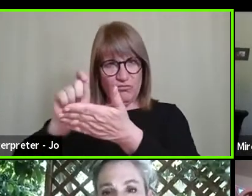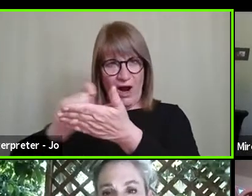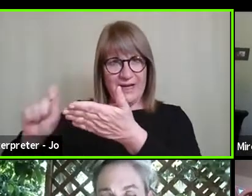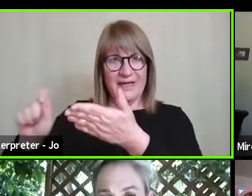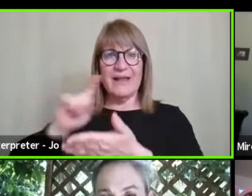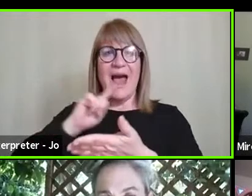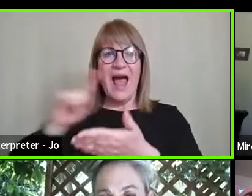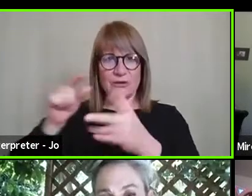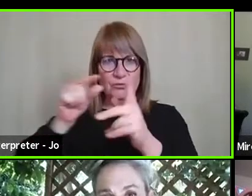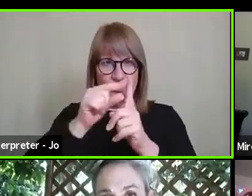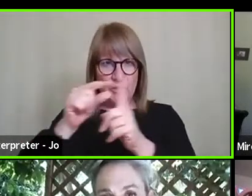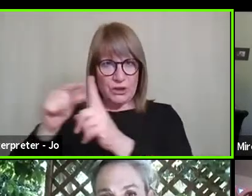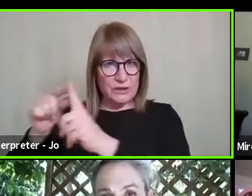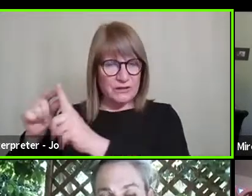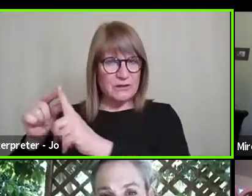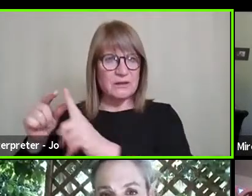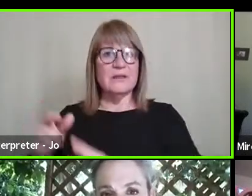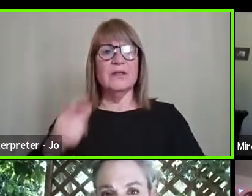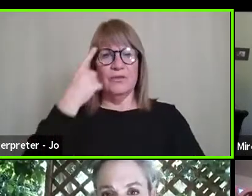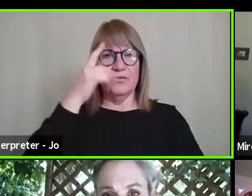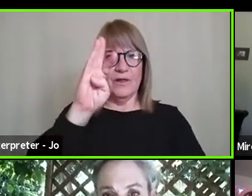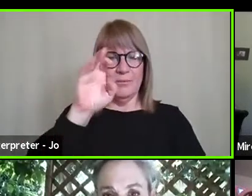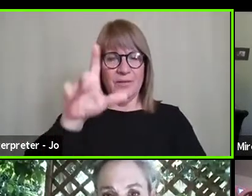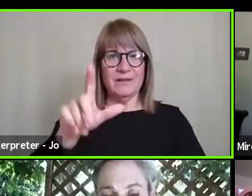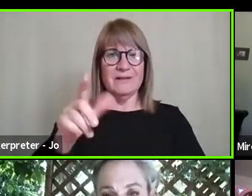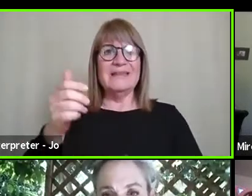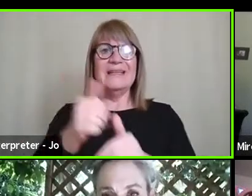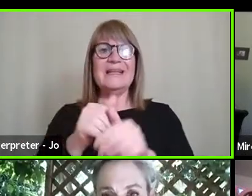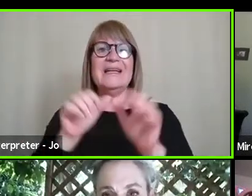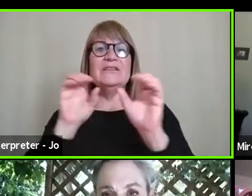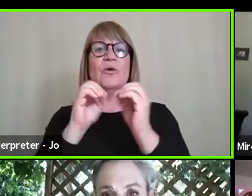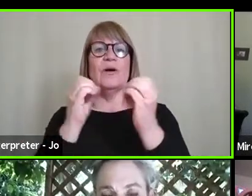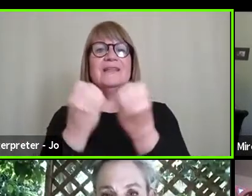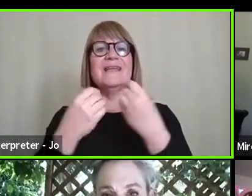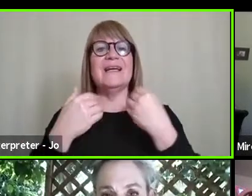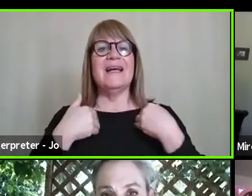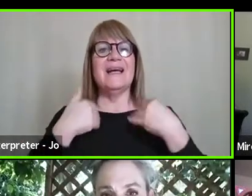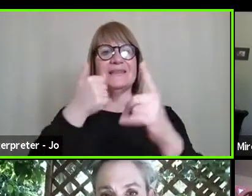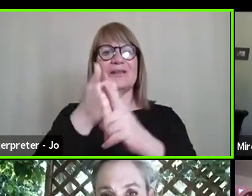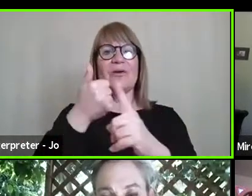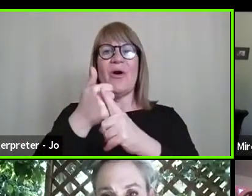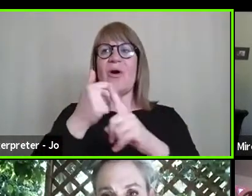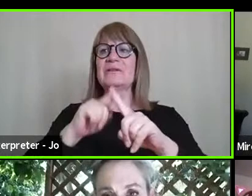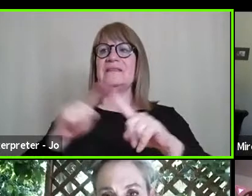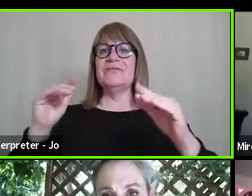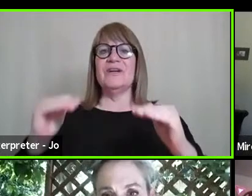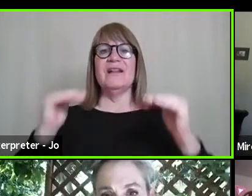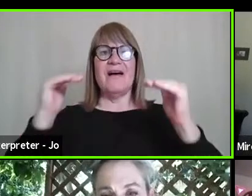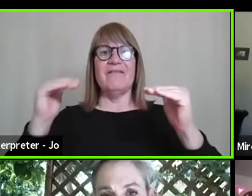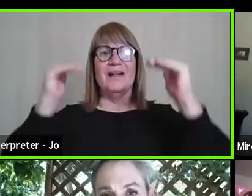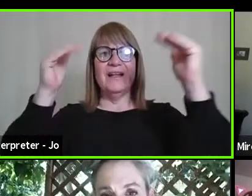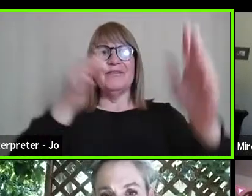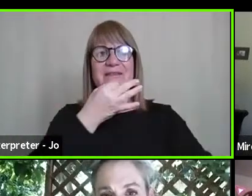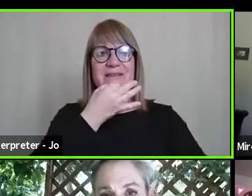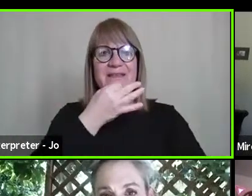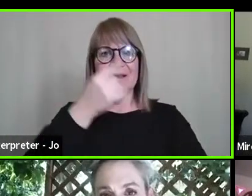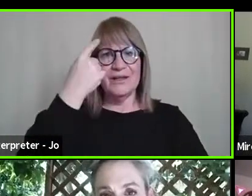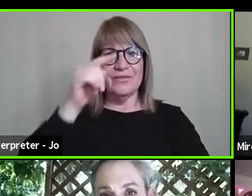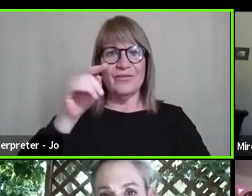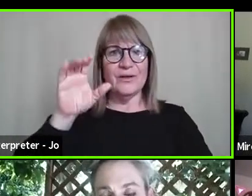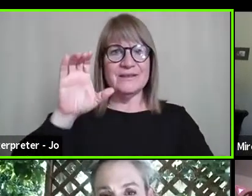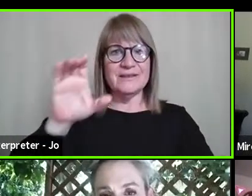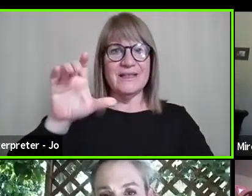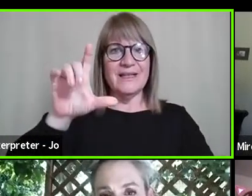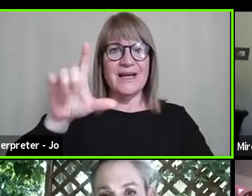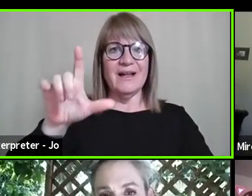um each organization has like a different you know level of expertise and so i know for crj our